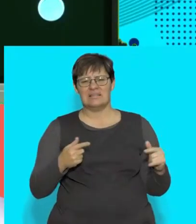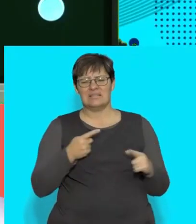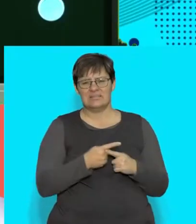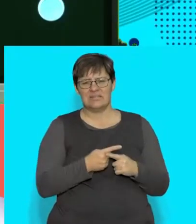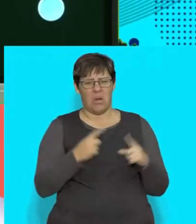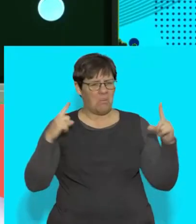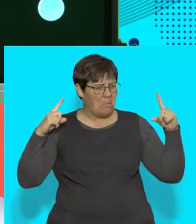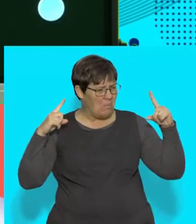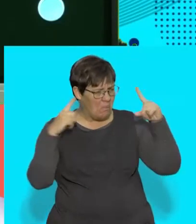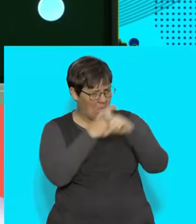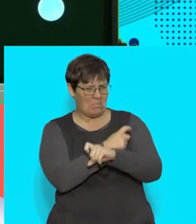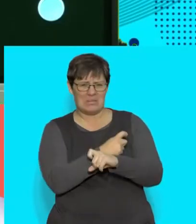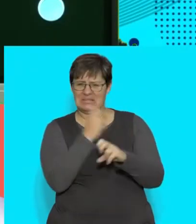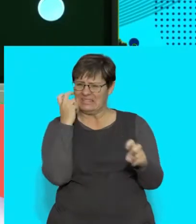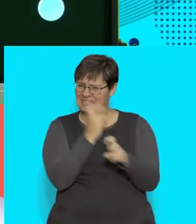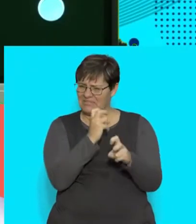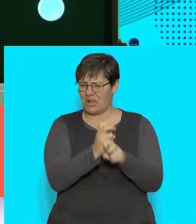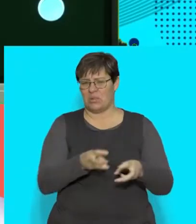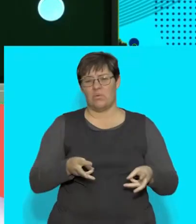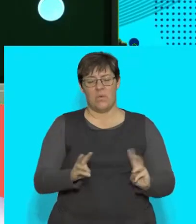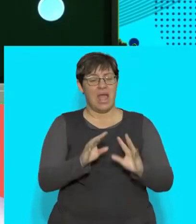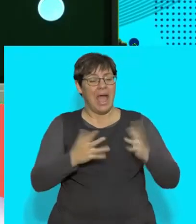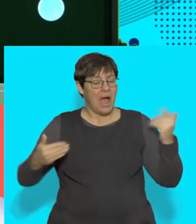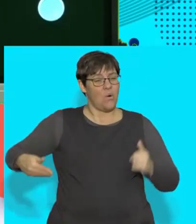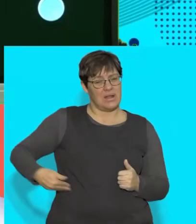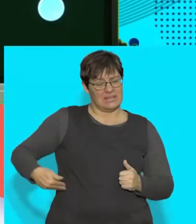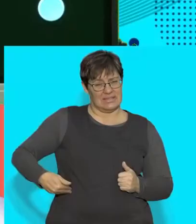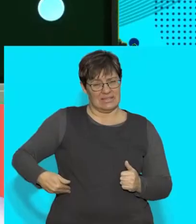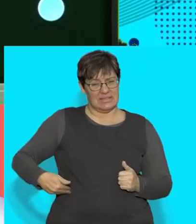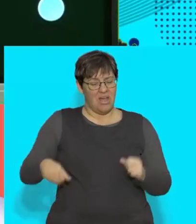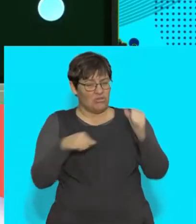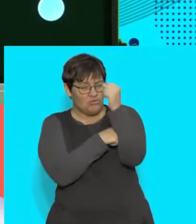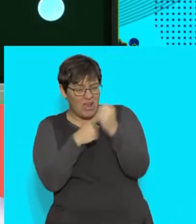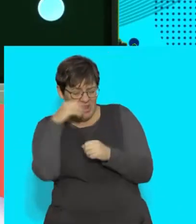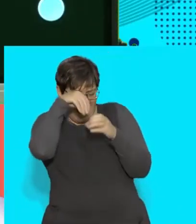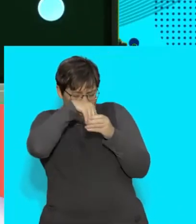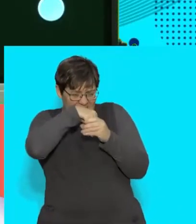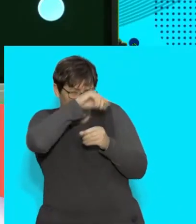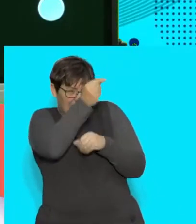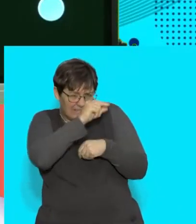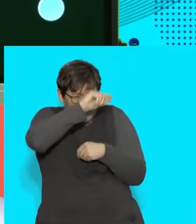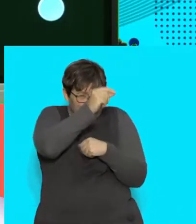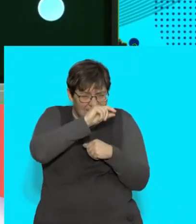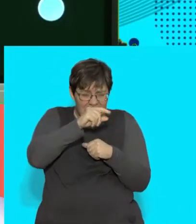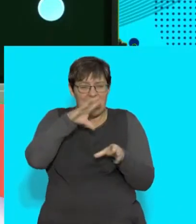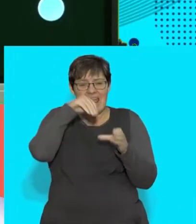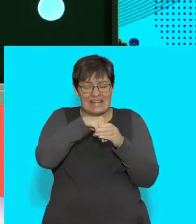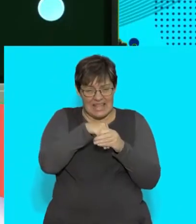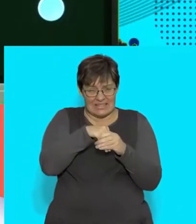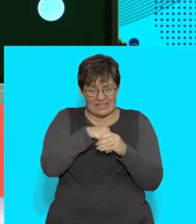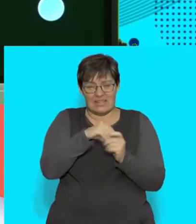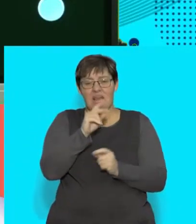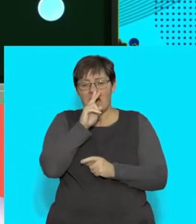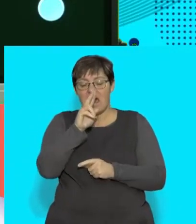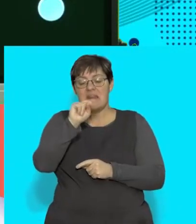a complicated way in how the kidney, or little structures that we looked at inside the kidney,